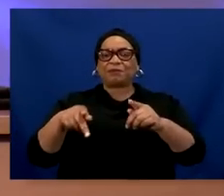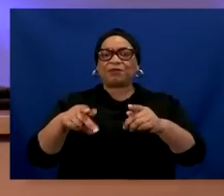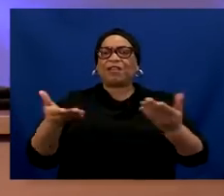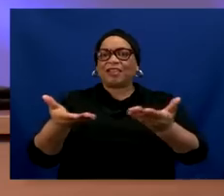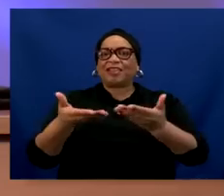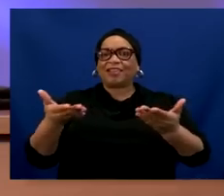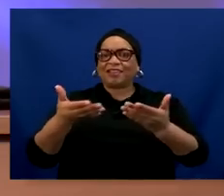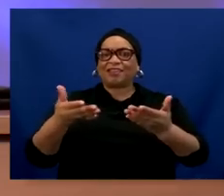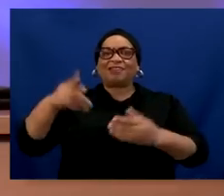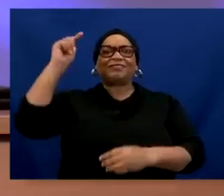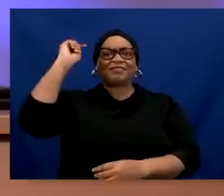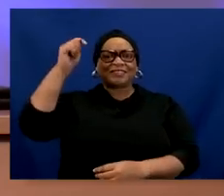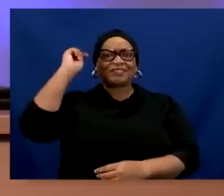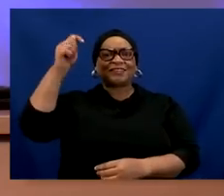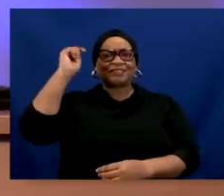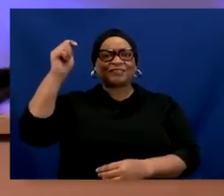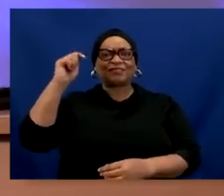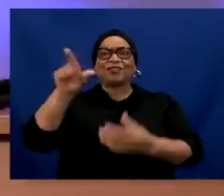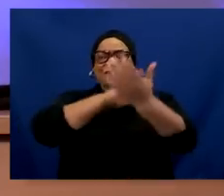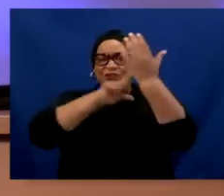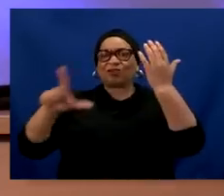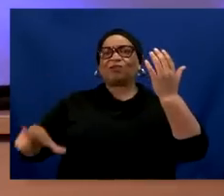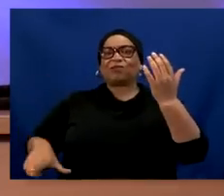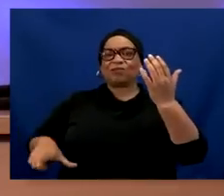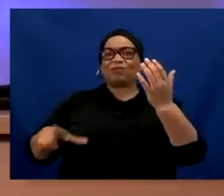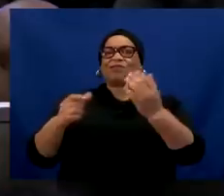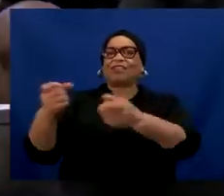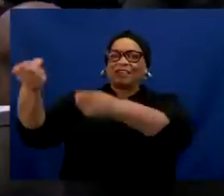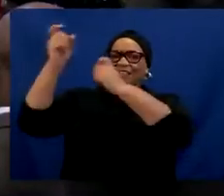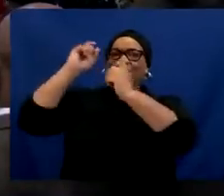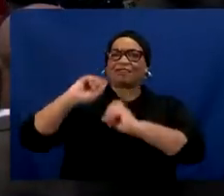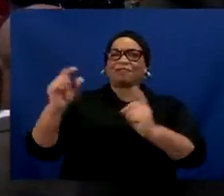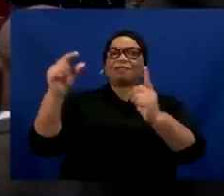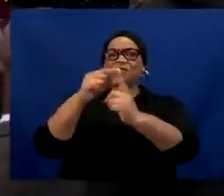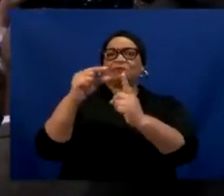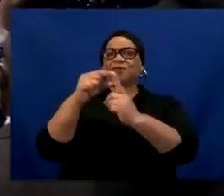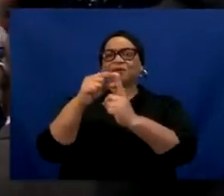church to testify. Lord, speak a word.